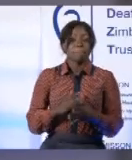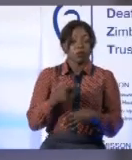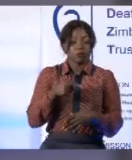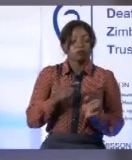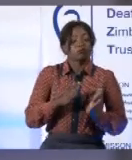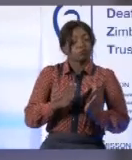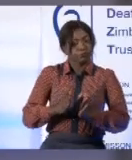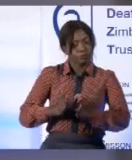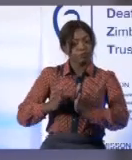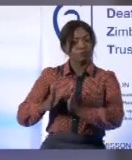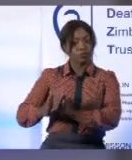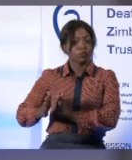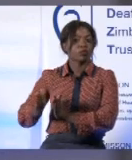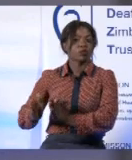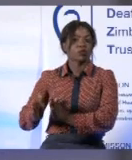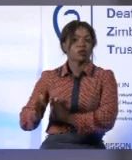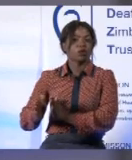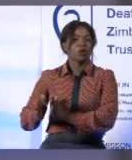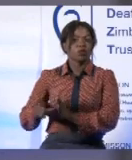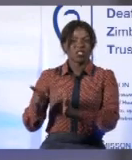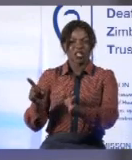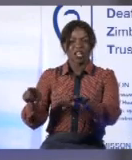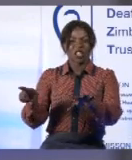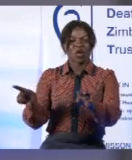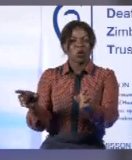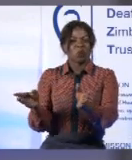Kuti, there's life after sex work.